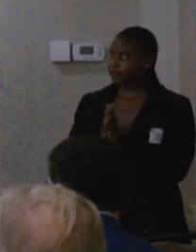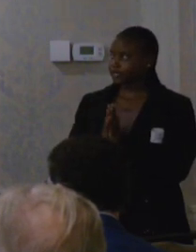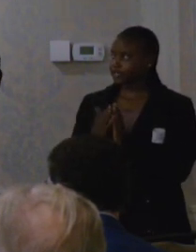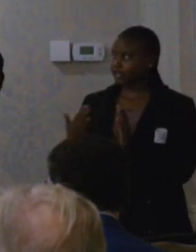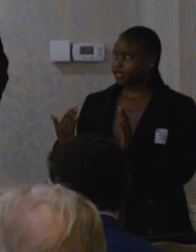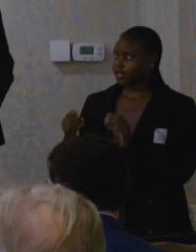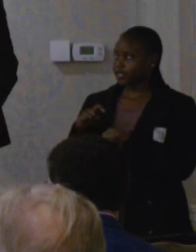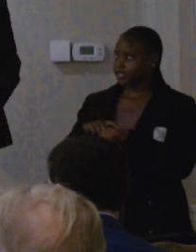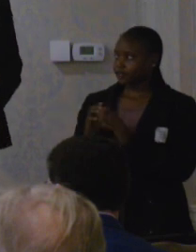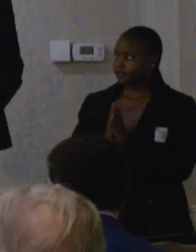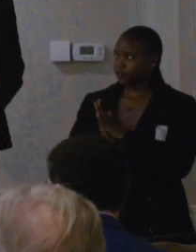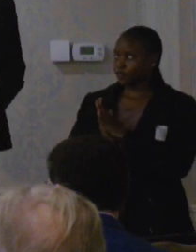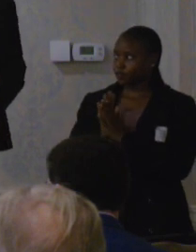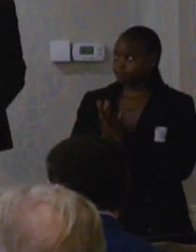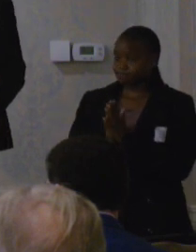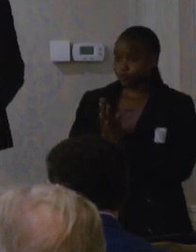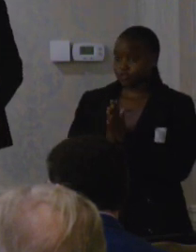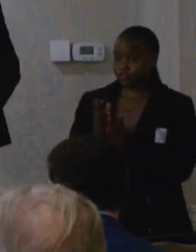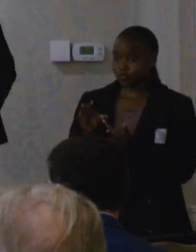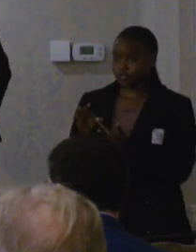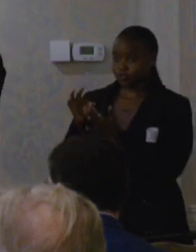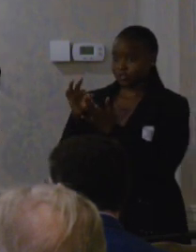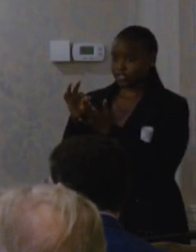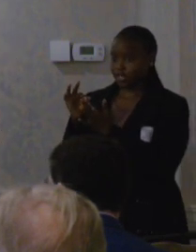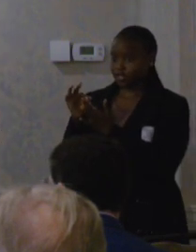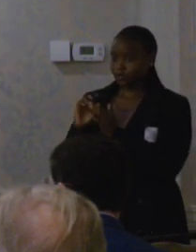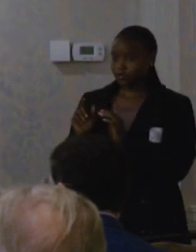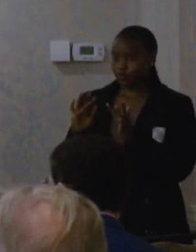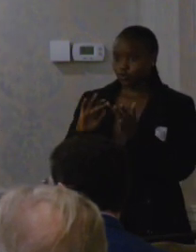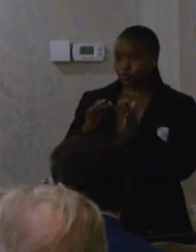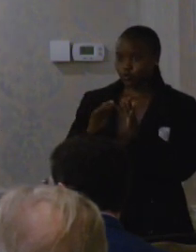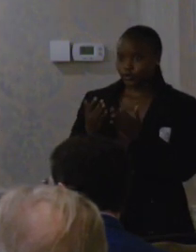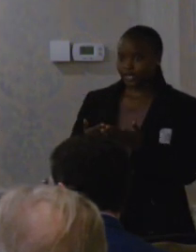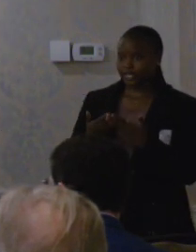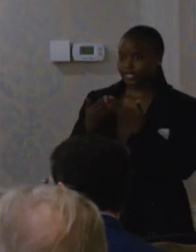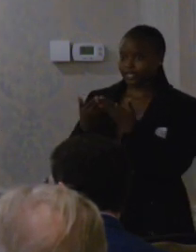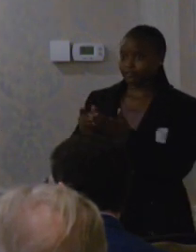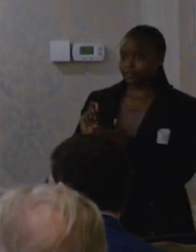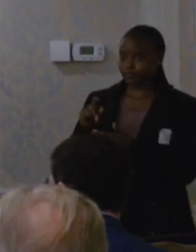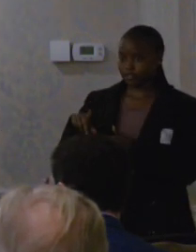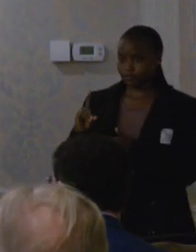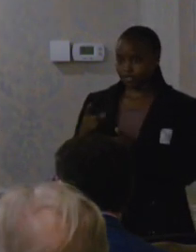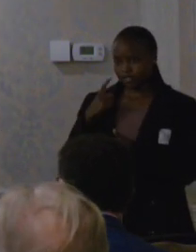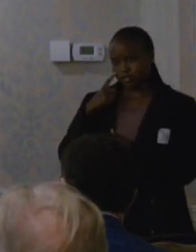comes to motivation. Especially when you go to online delivery of CPDs,